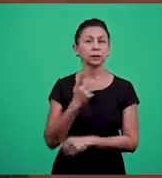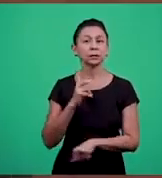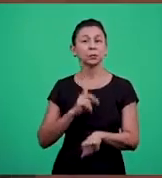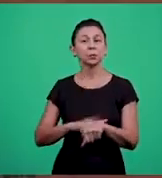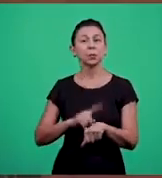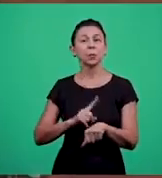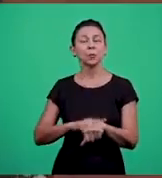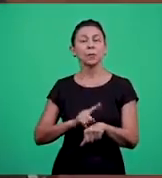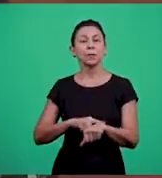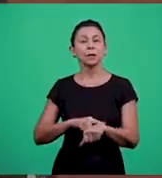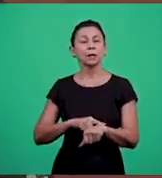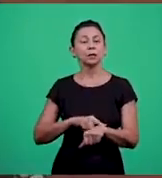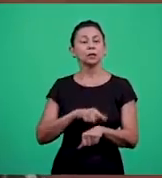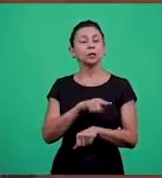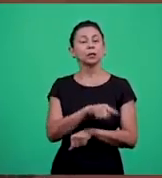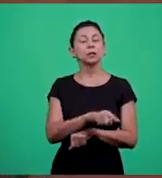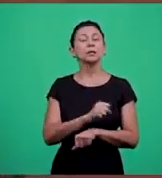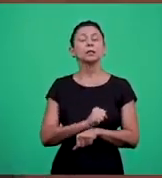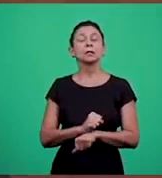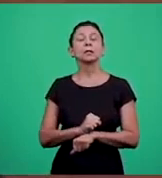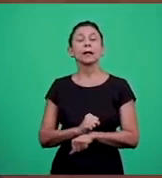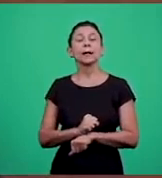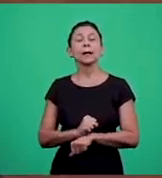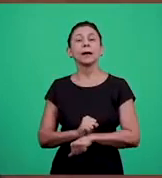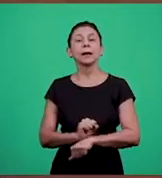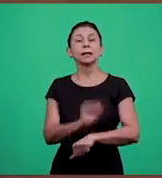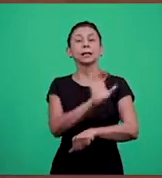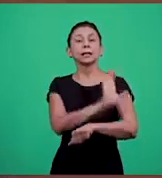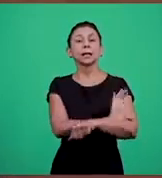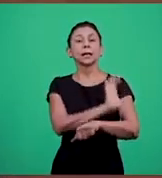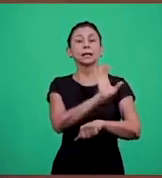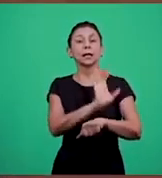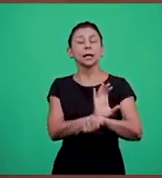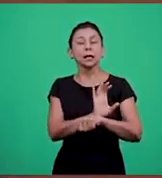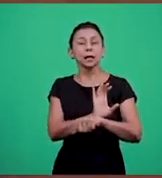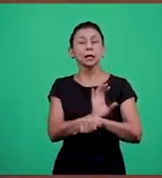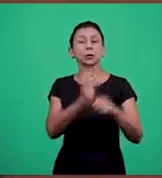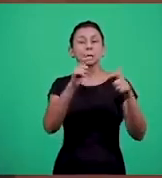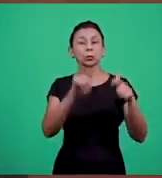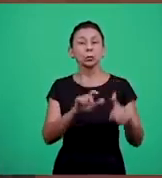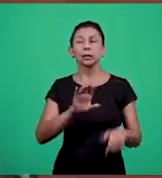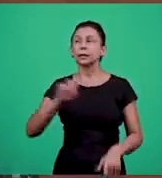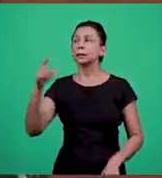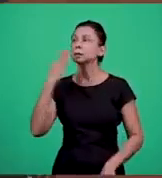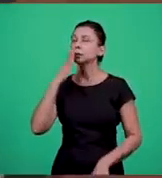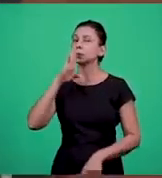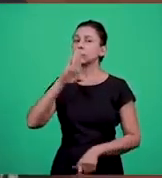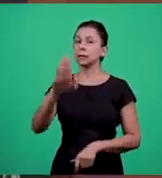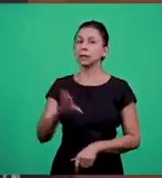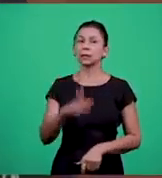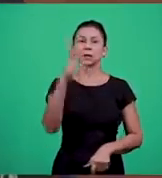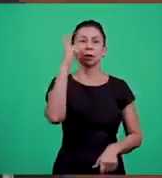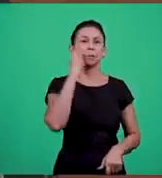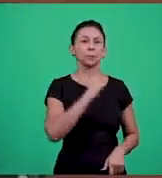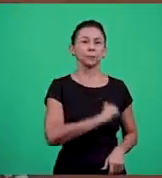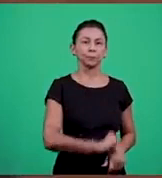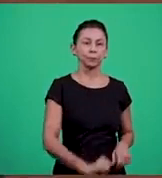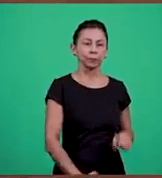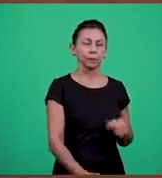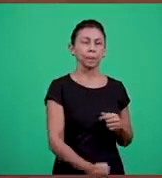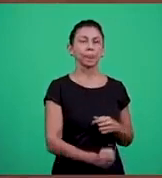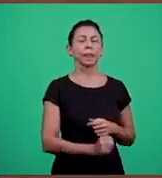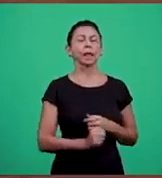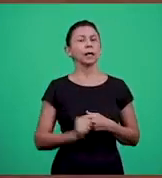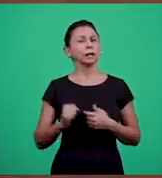40 years, and the moment had arrived that they would conquer and enter the promised